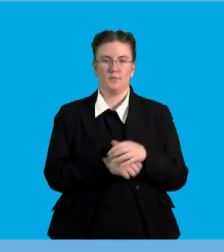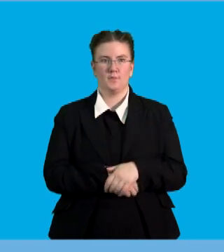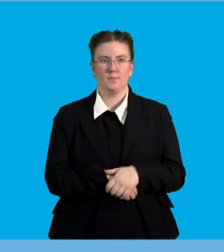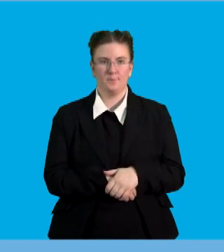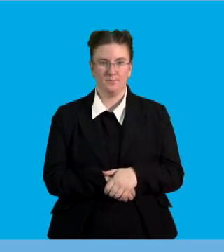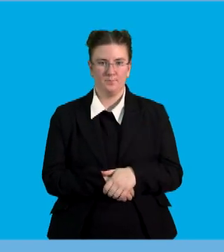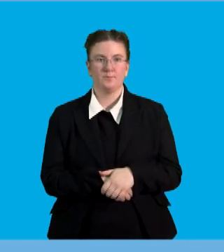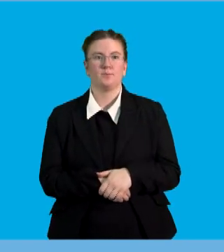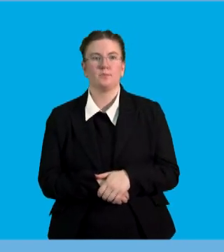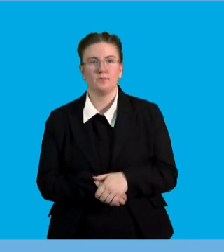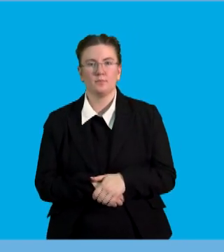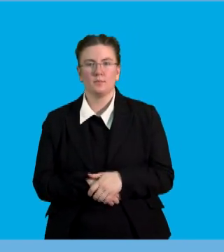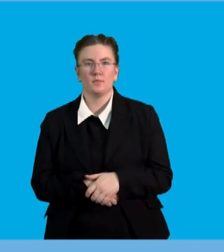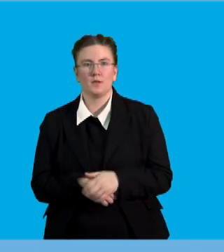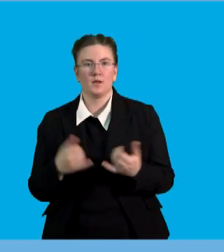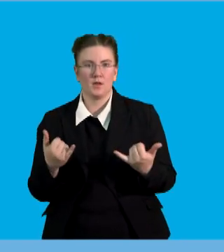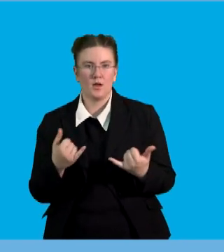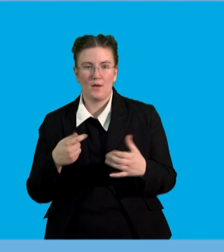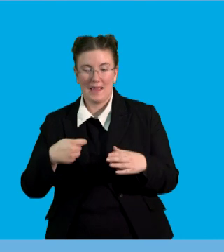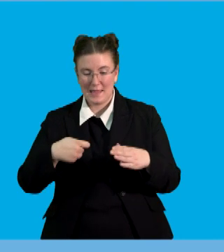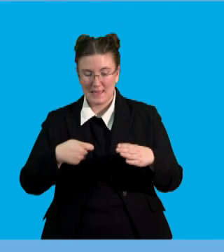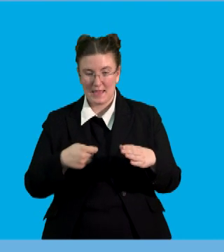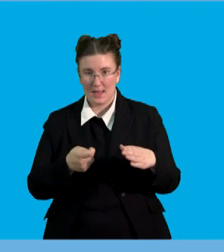There we go. Then what about now the